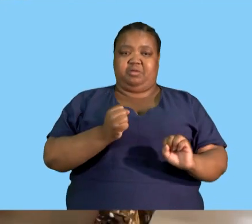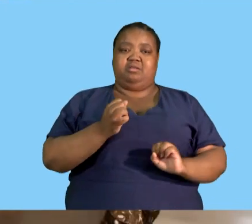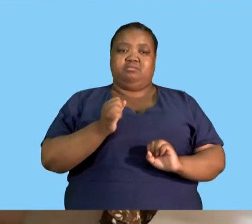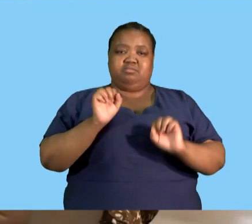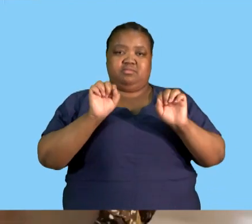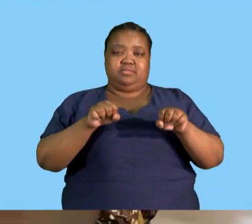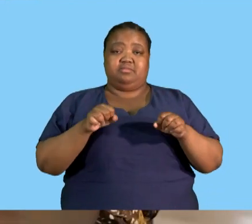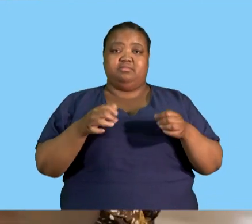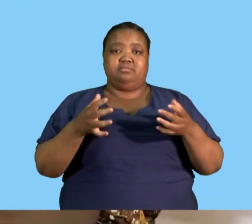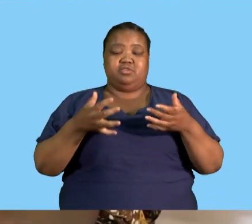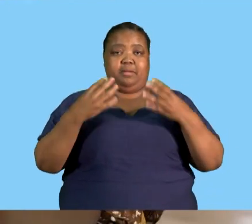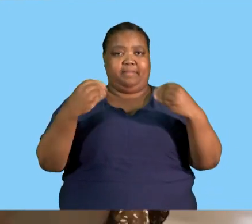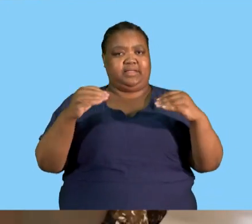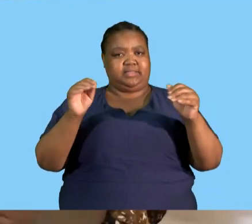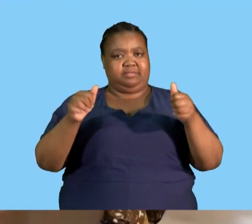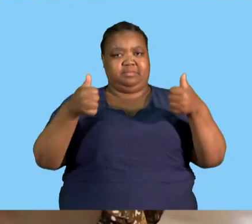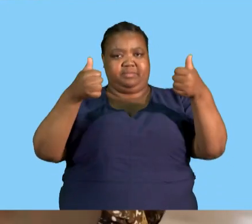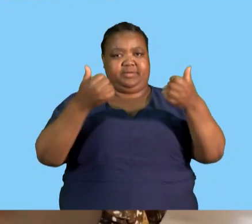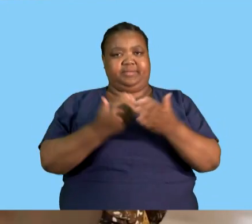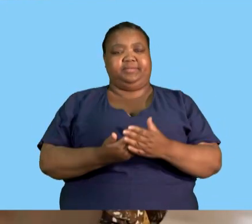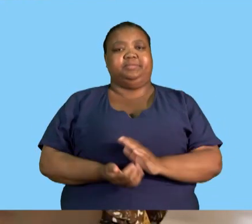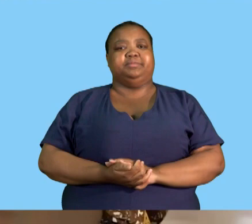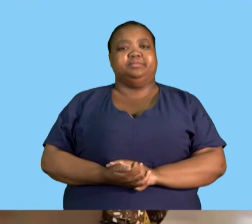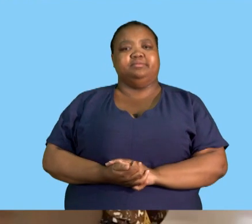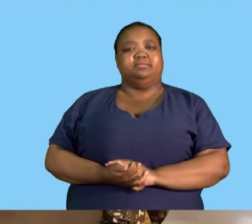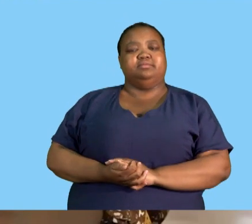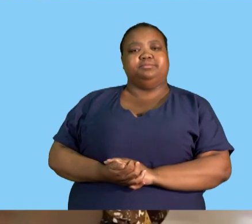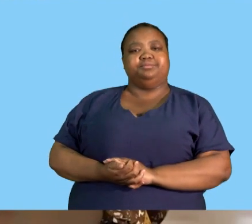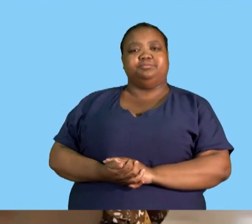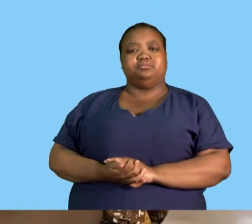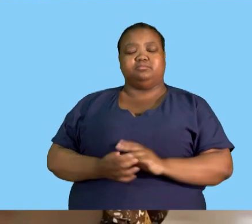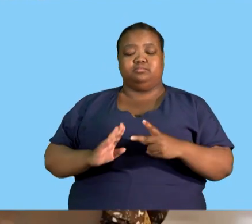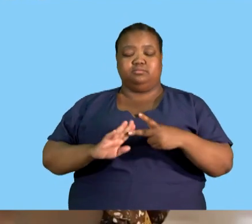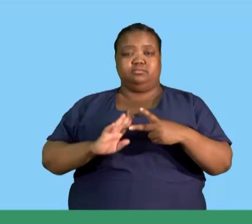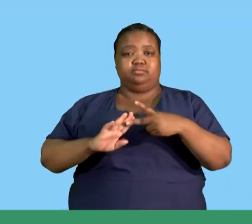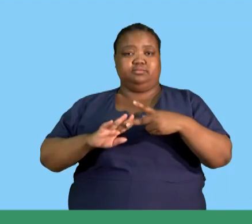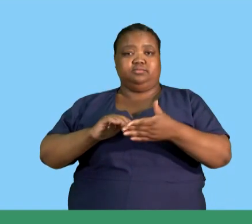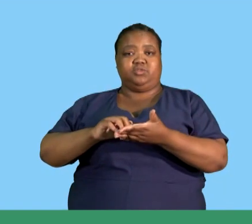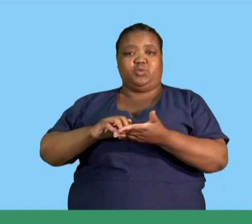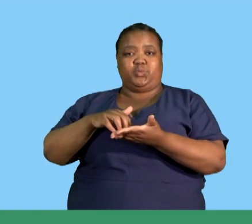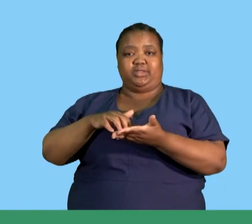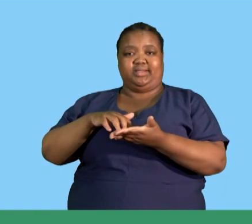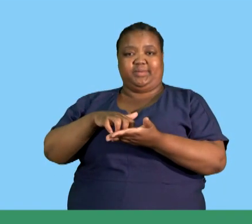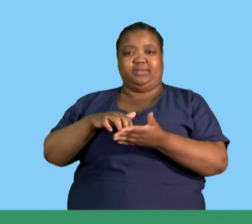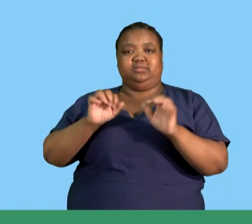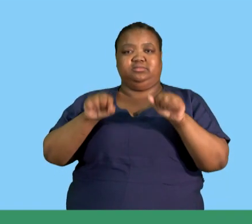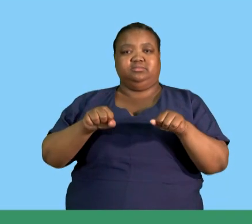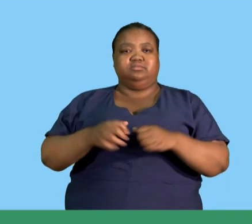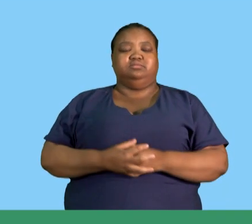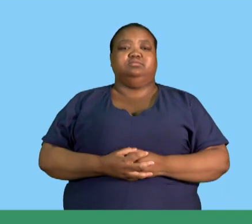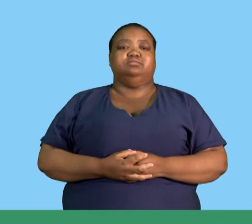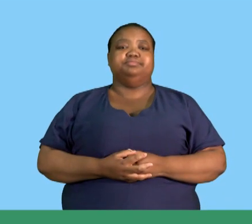strength, because this is what is good for us, it's best for us. Right, and then W is for the weaknesses. Right, so